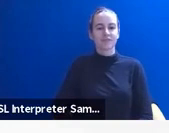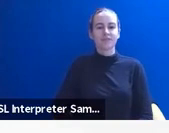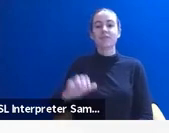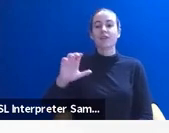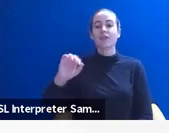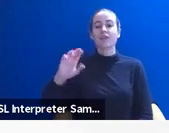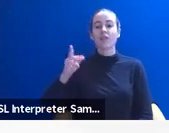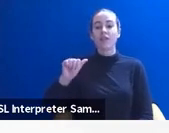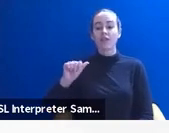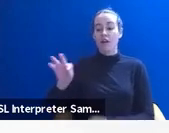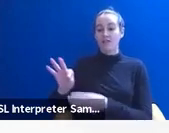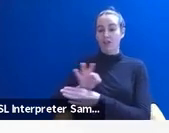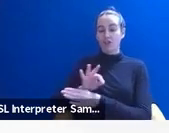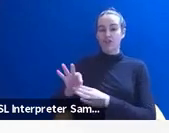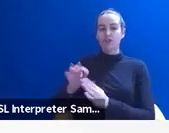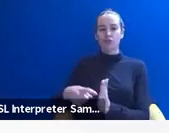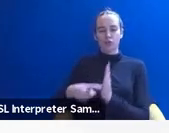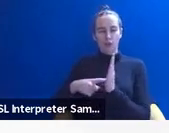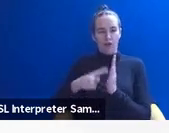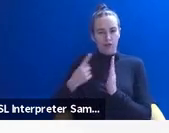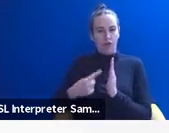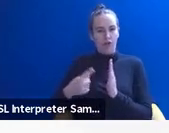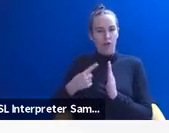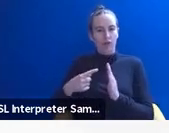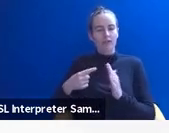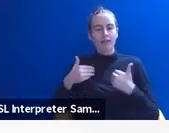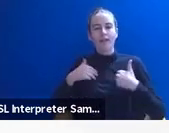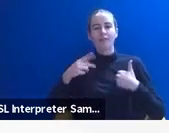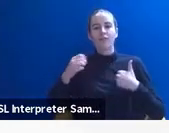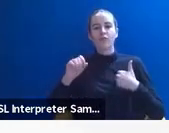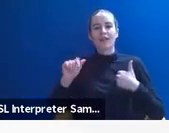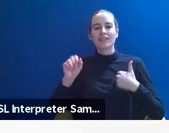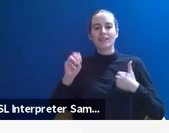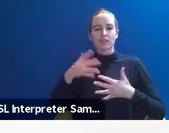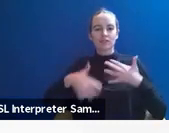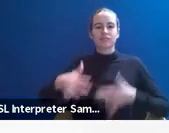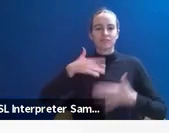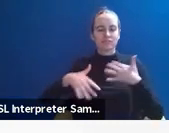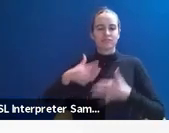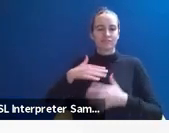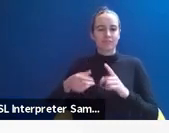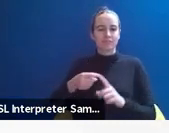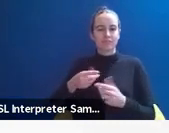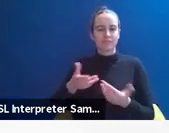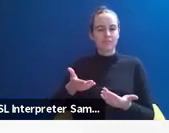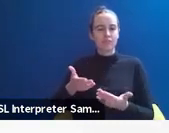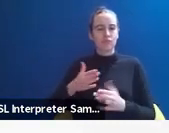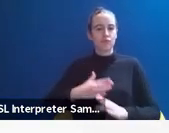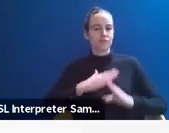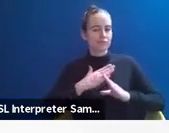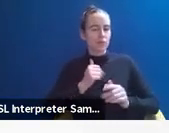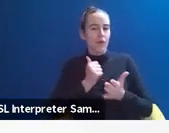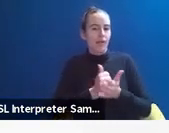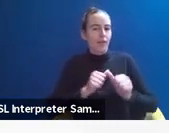cochlea requires a constant recycling of potassium through the pathway to serve as a battery to be able to maintain